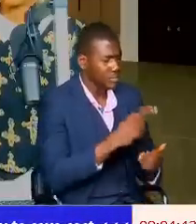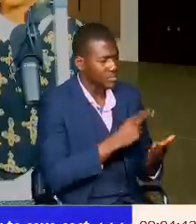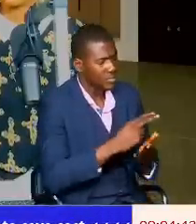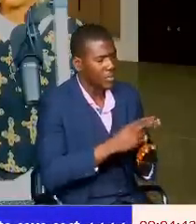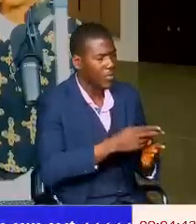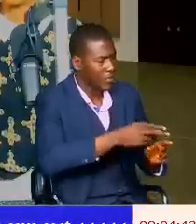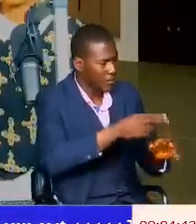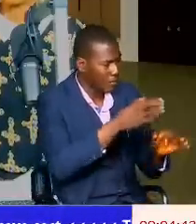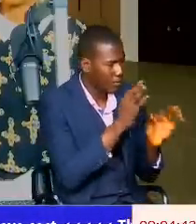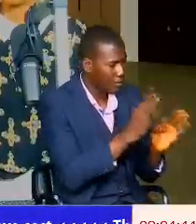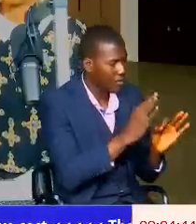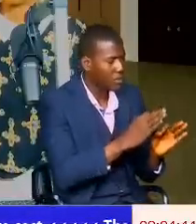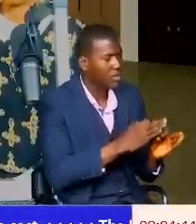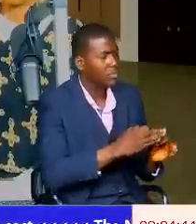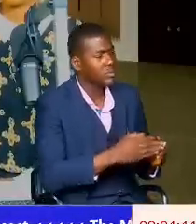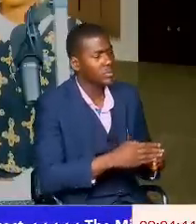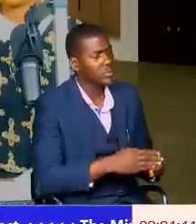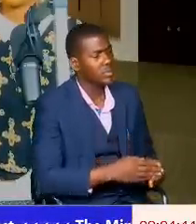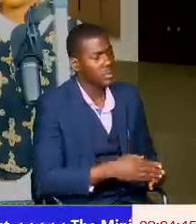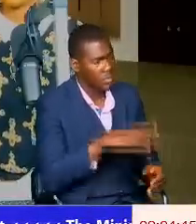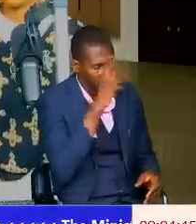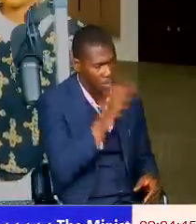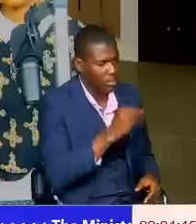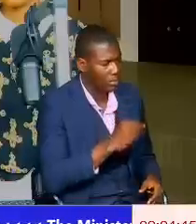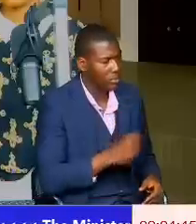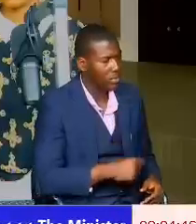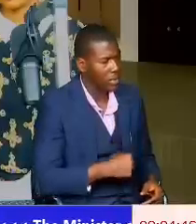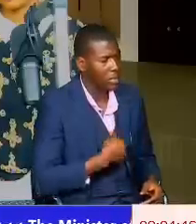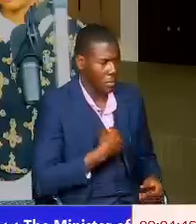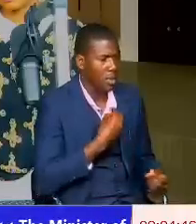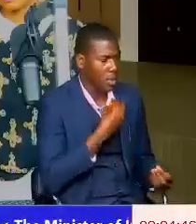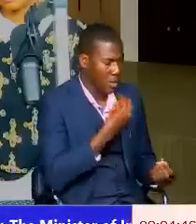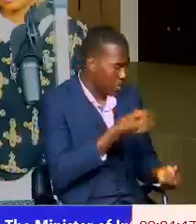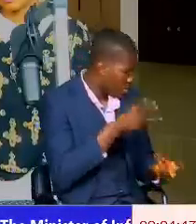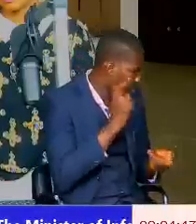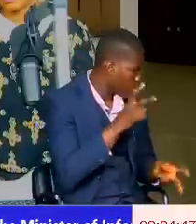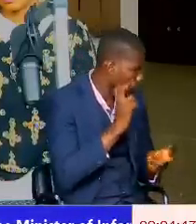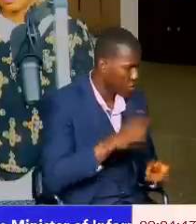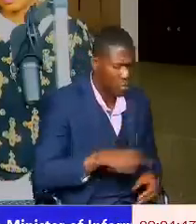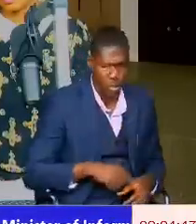I'm answering you. Mommy, who you go send to come carry her from here?